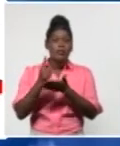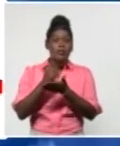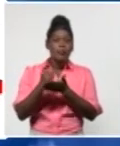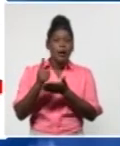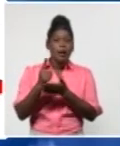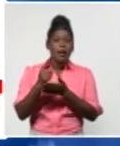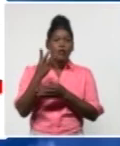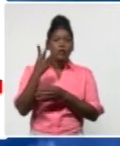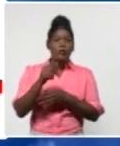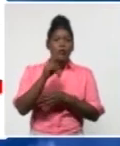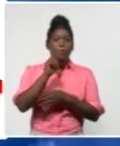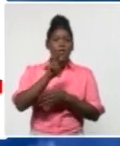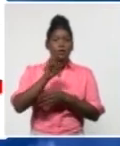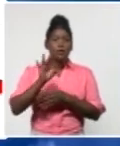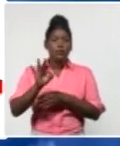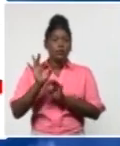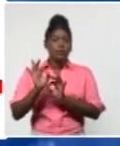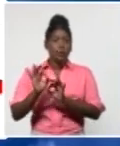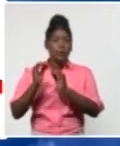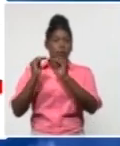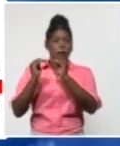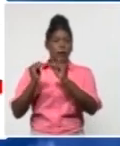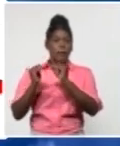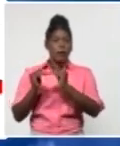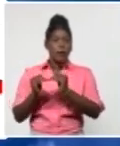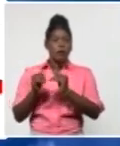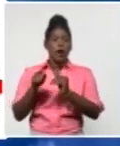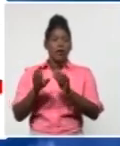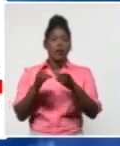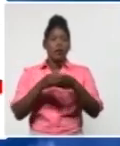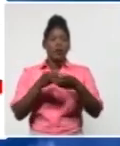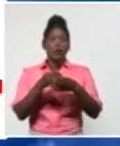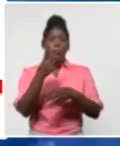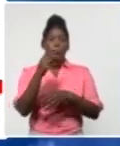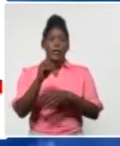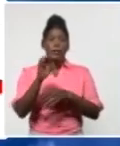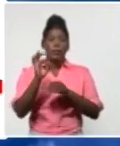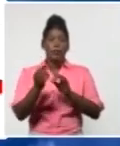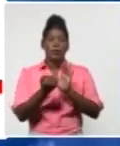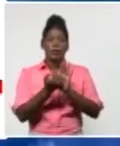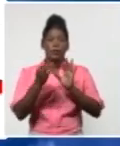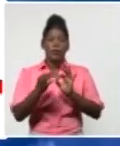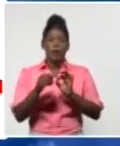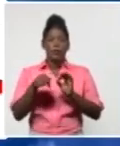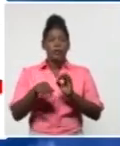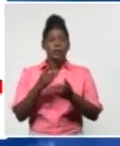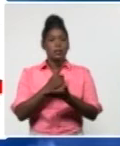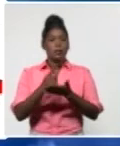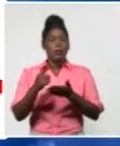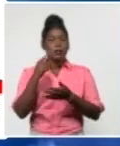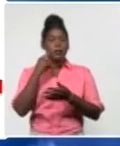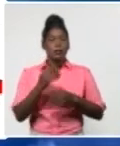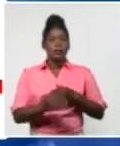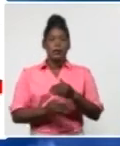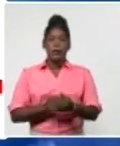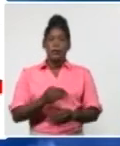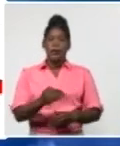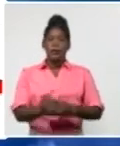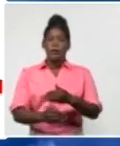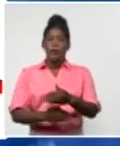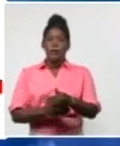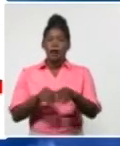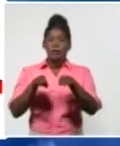week 28th, when we had 20 cases. In this week, we're going through a similar evolution,